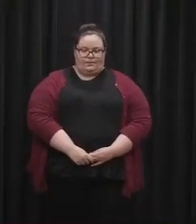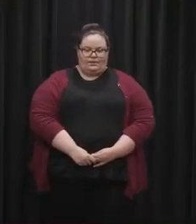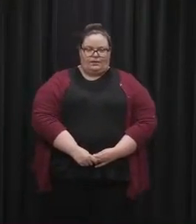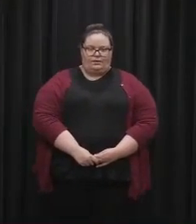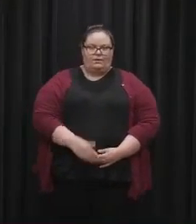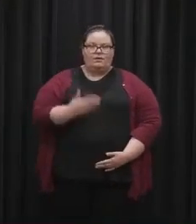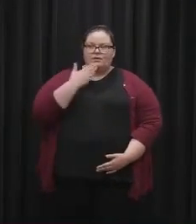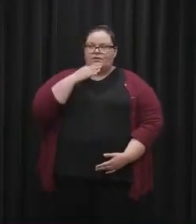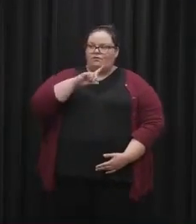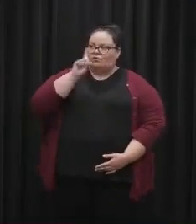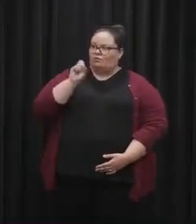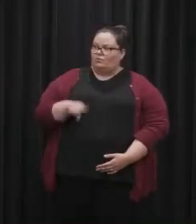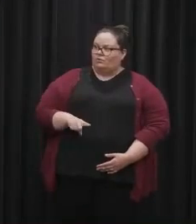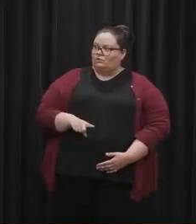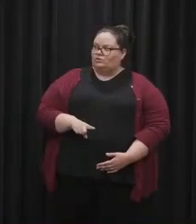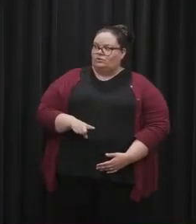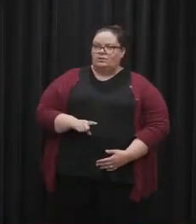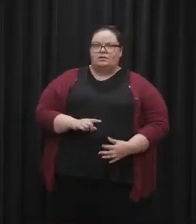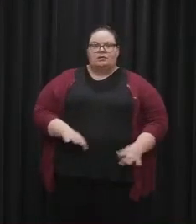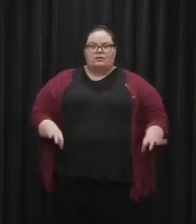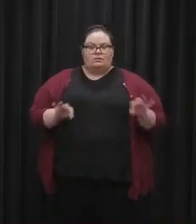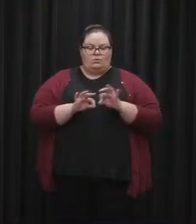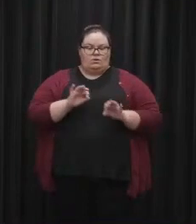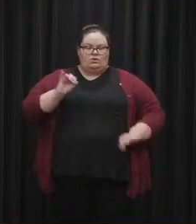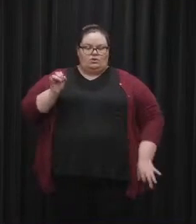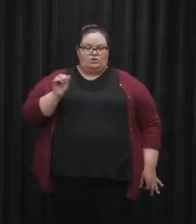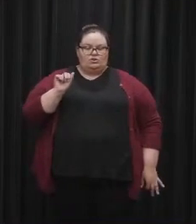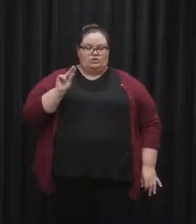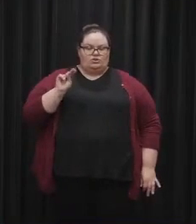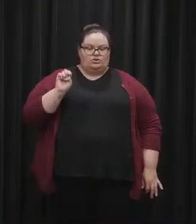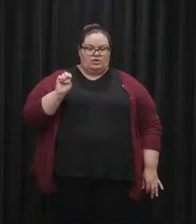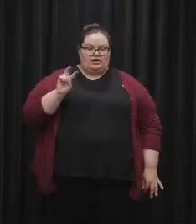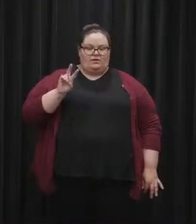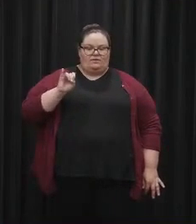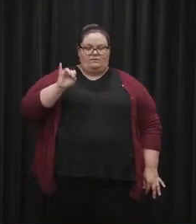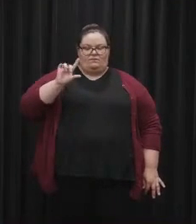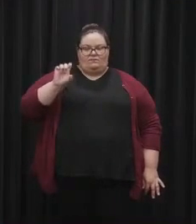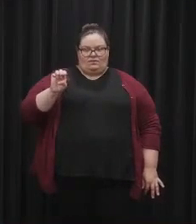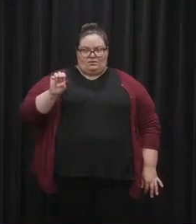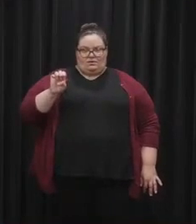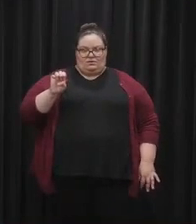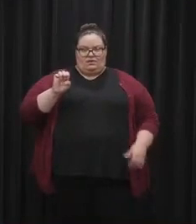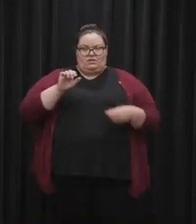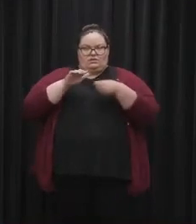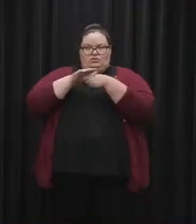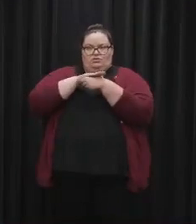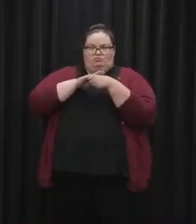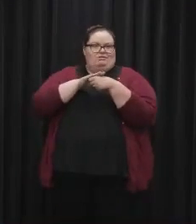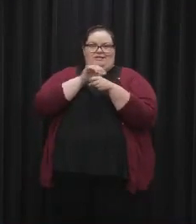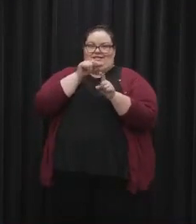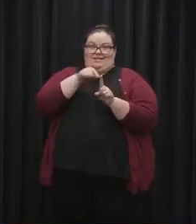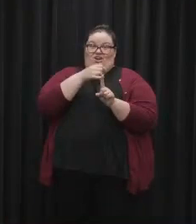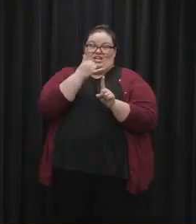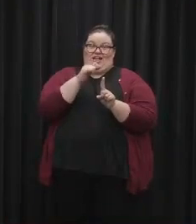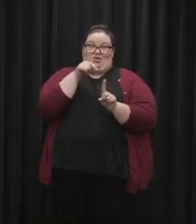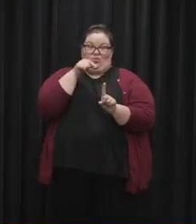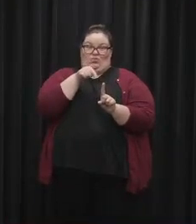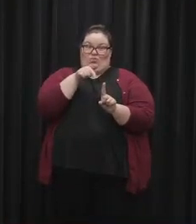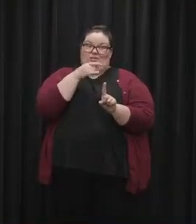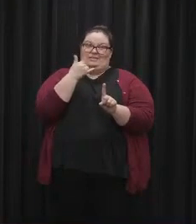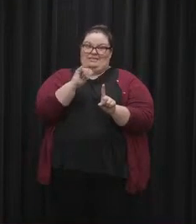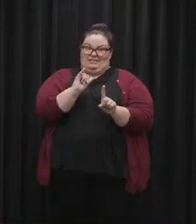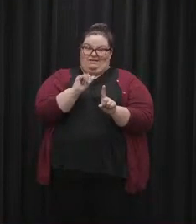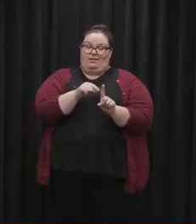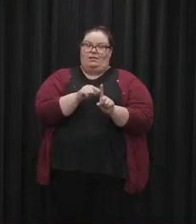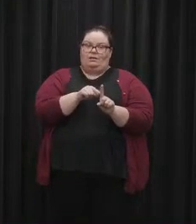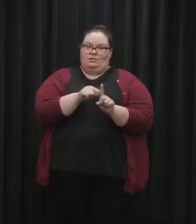Yeah, question. So first important note is that Janeville is in a region that is not in the orange phase. It is